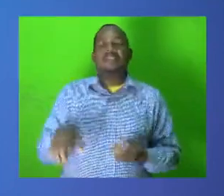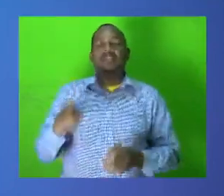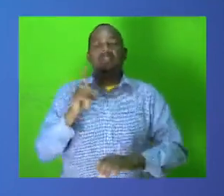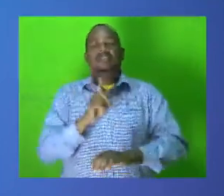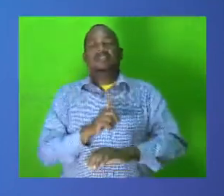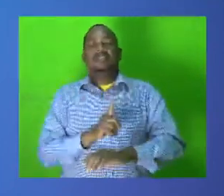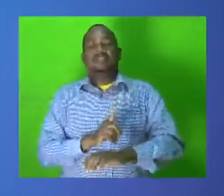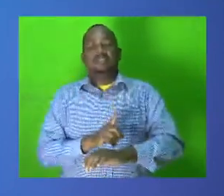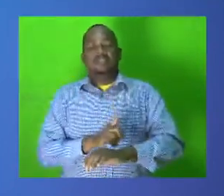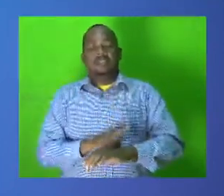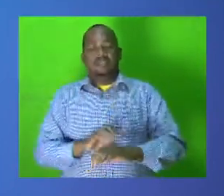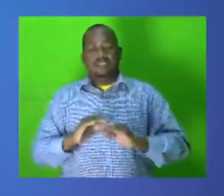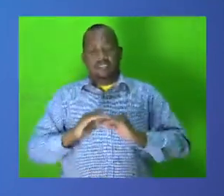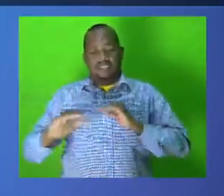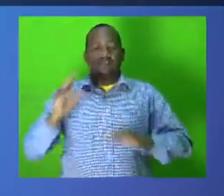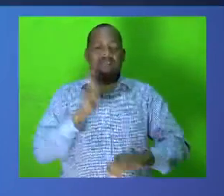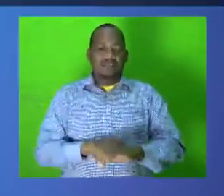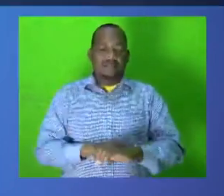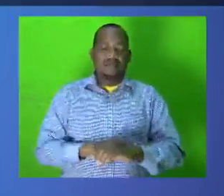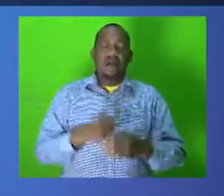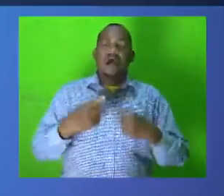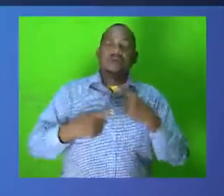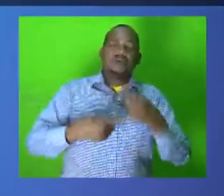of a good research is